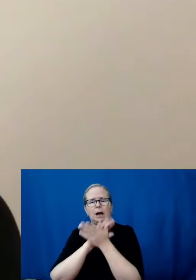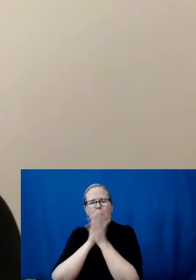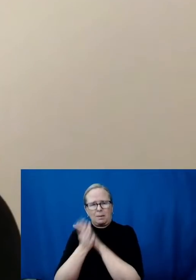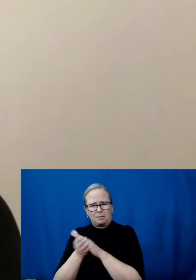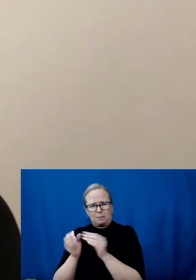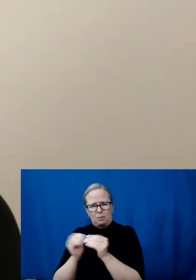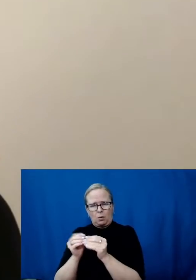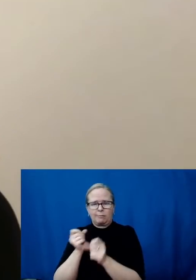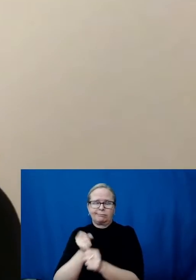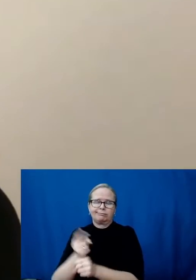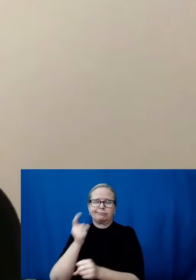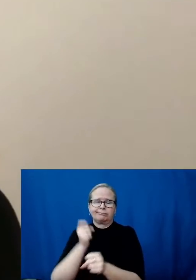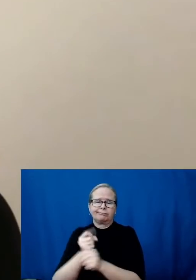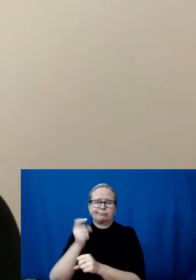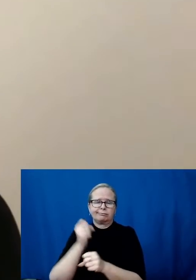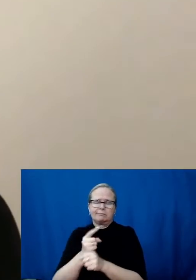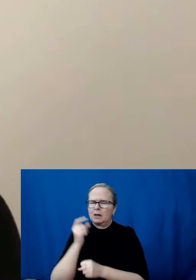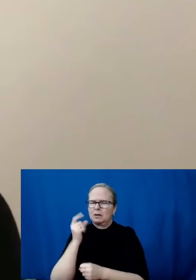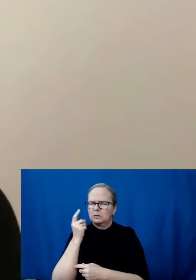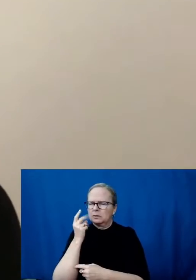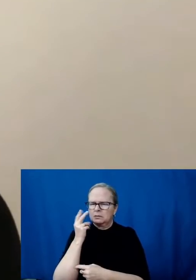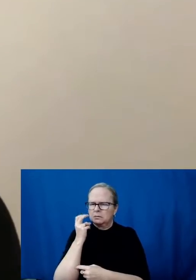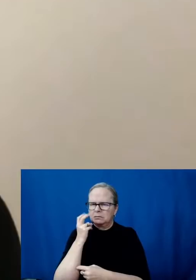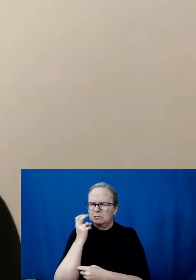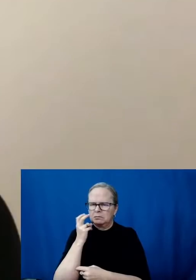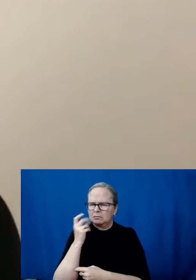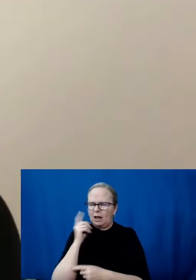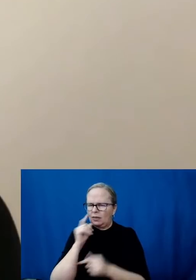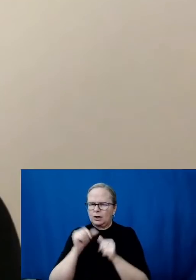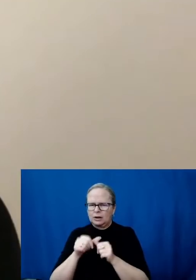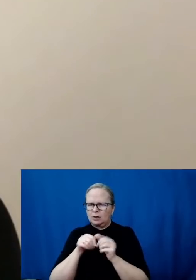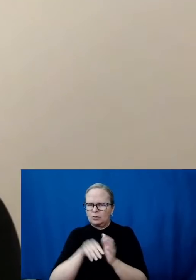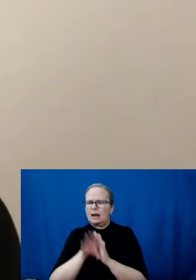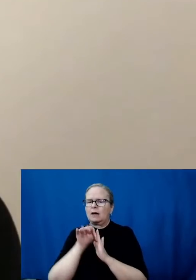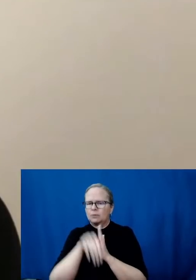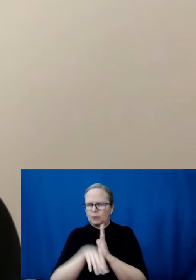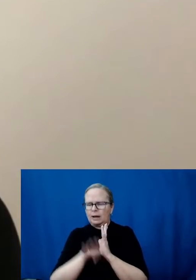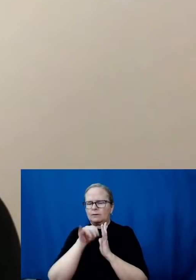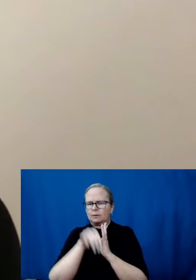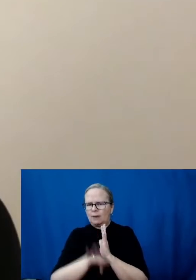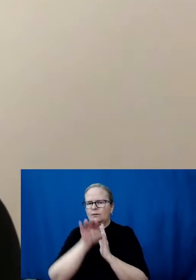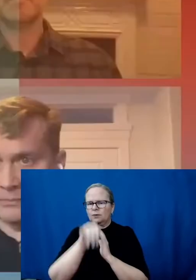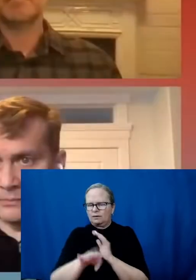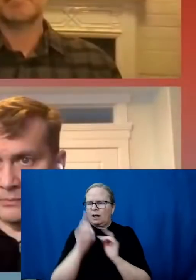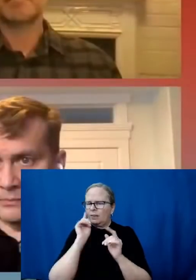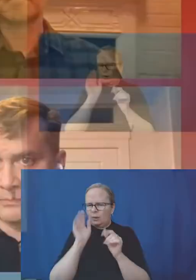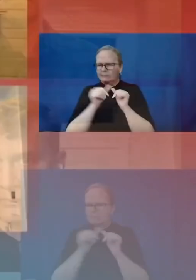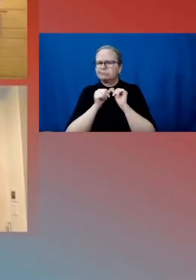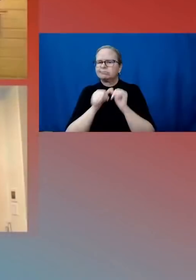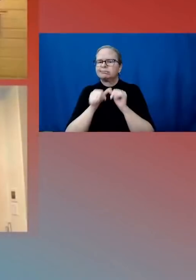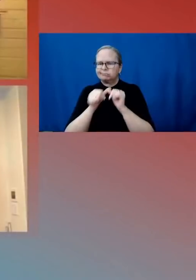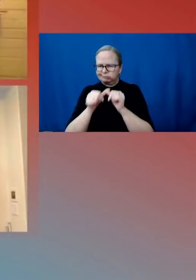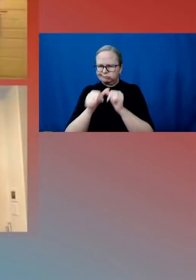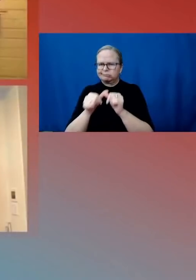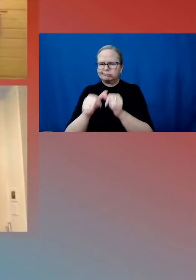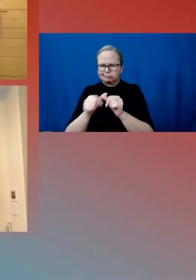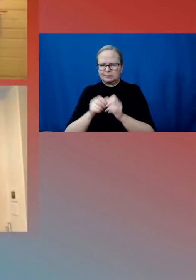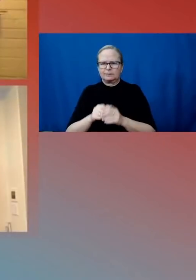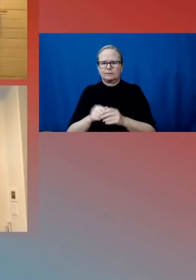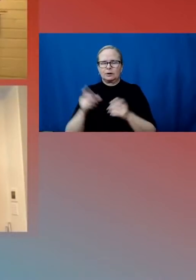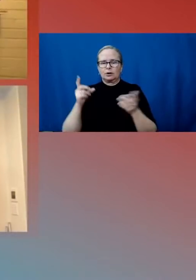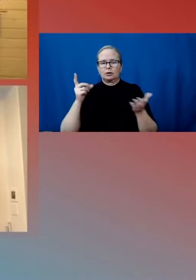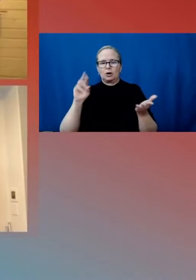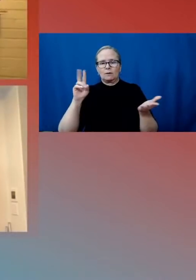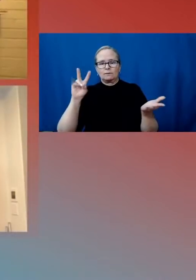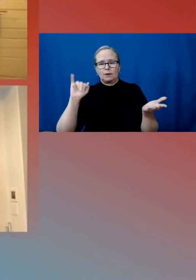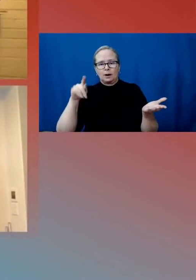will become endemic. We will be on waves most of the time. So yeah. If I